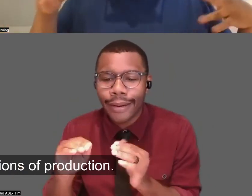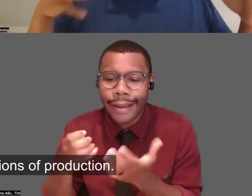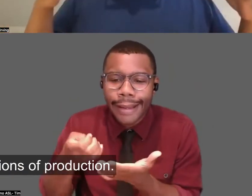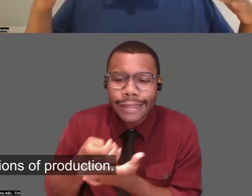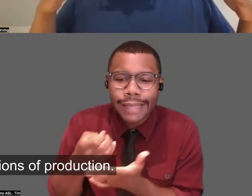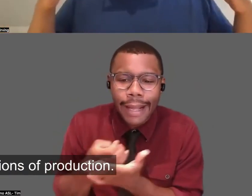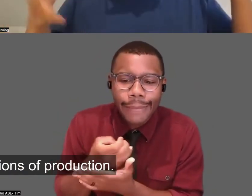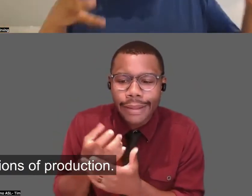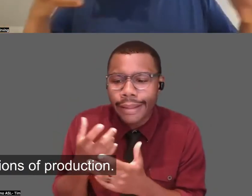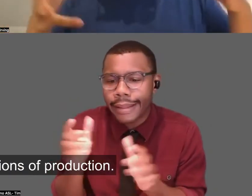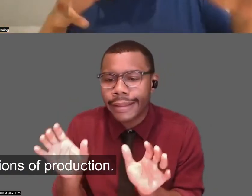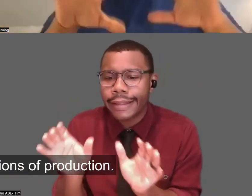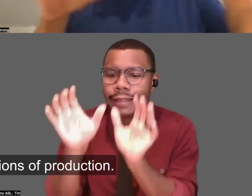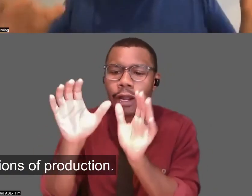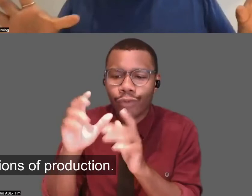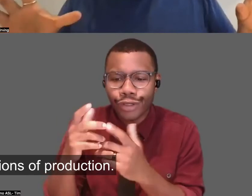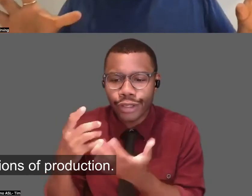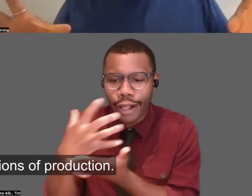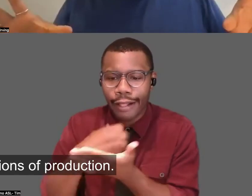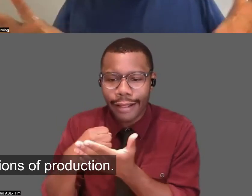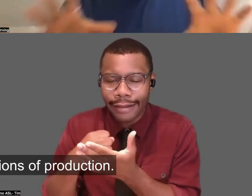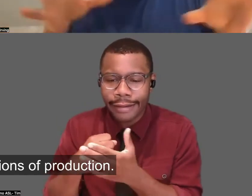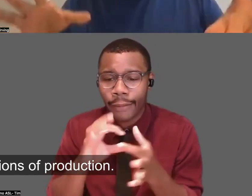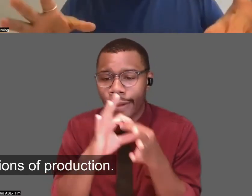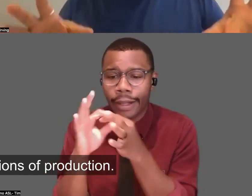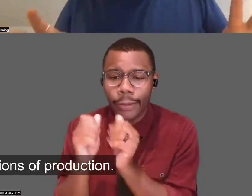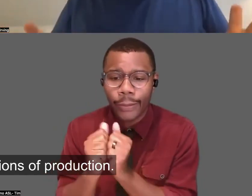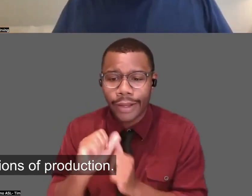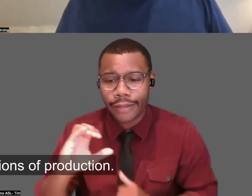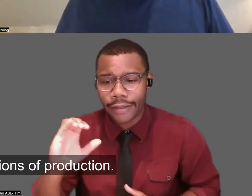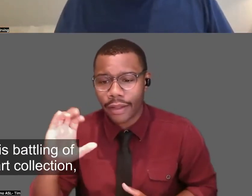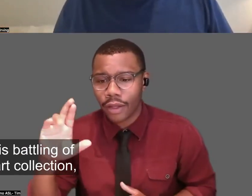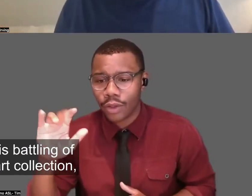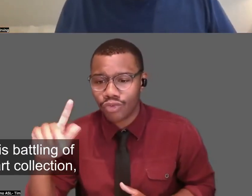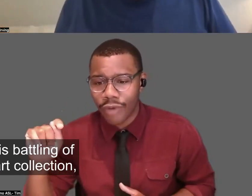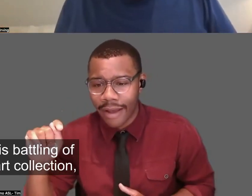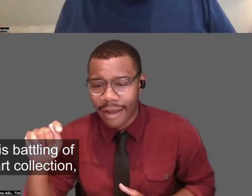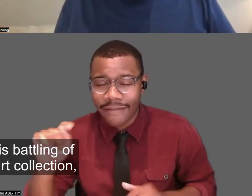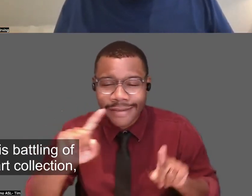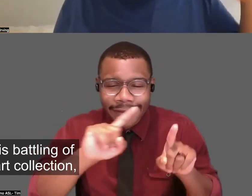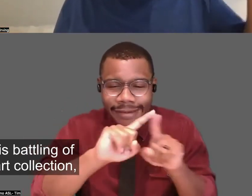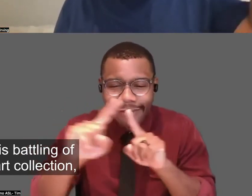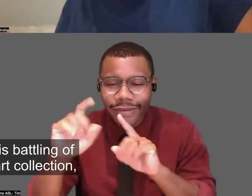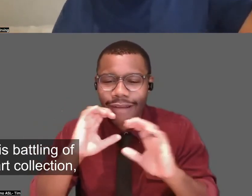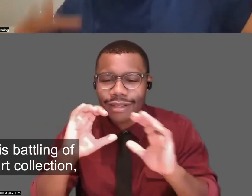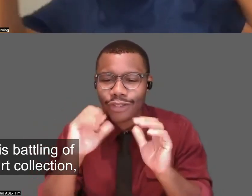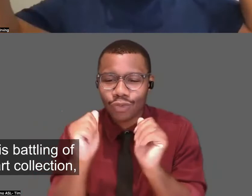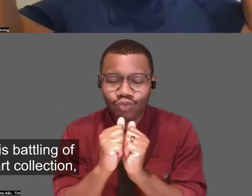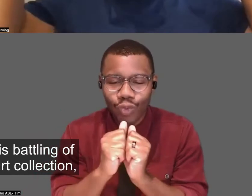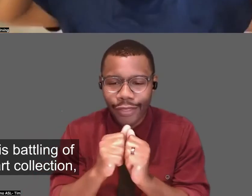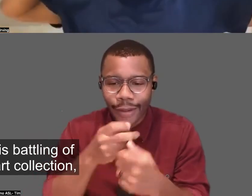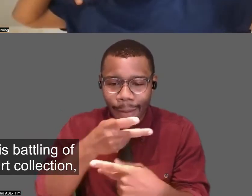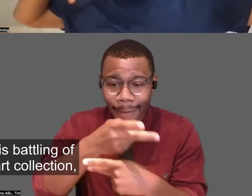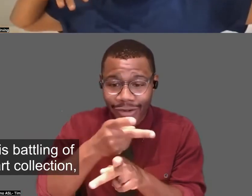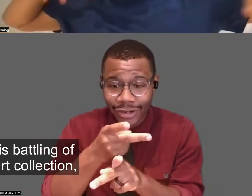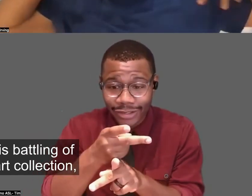craft or different conversations of production. And through this battling